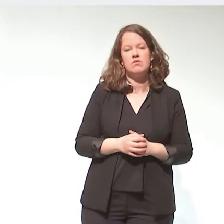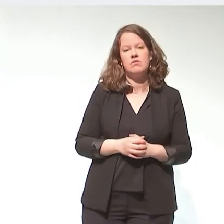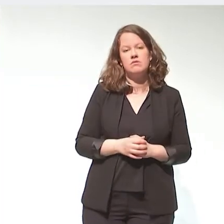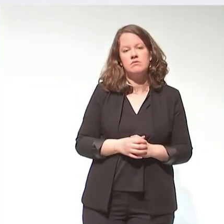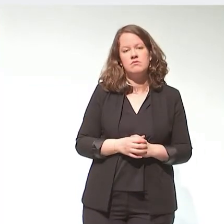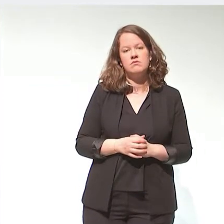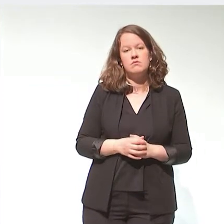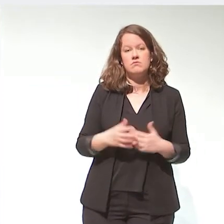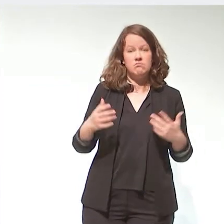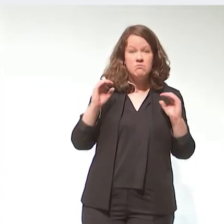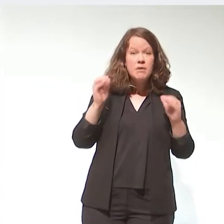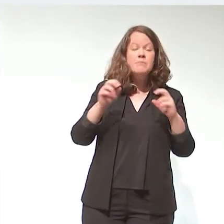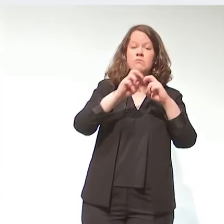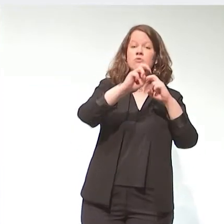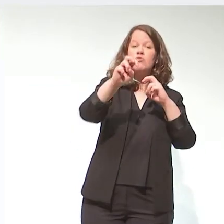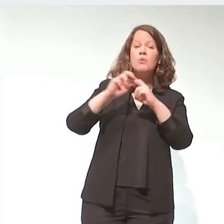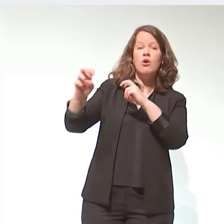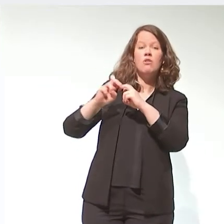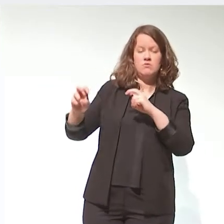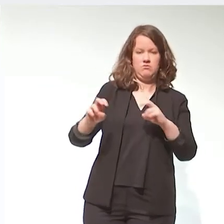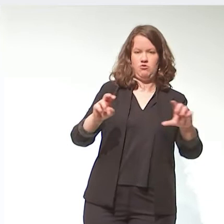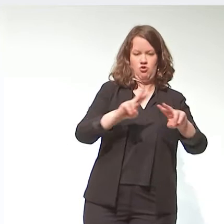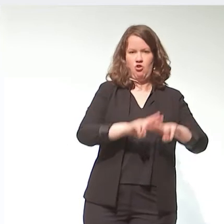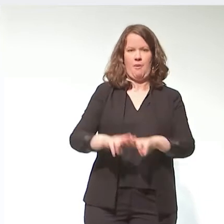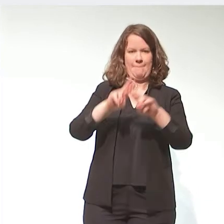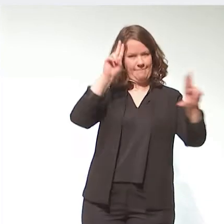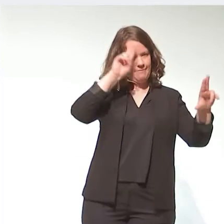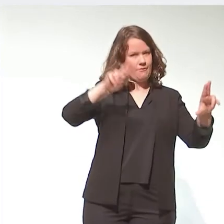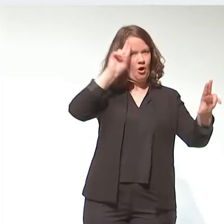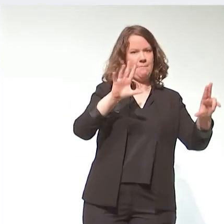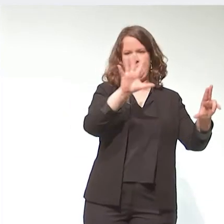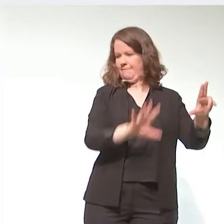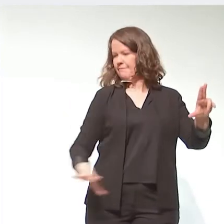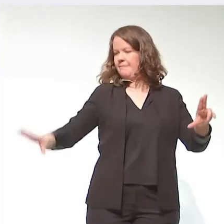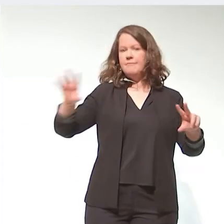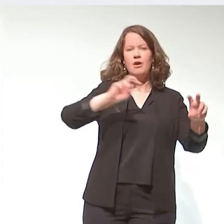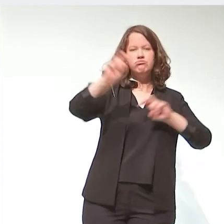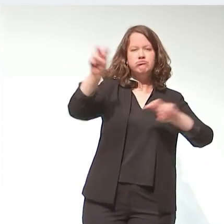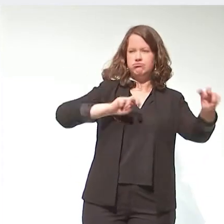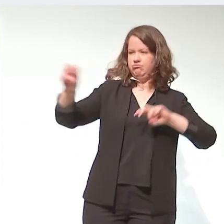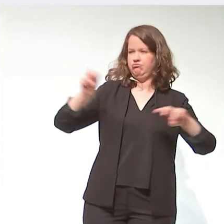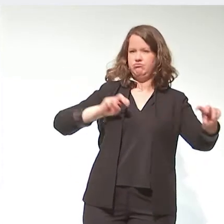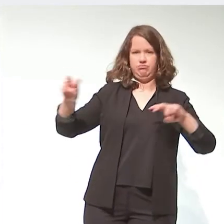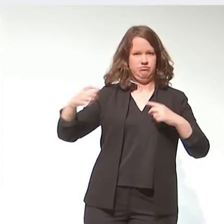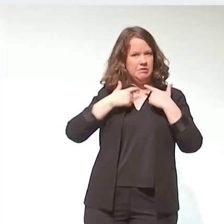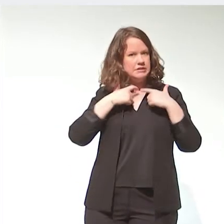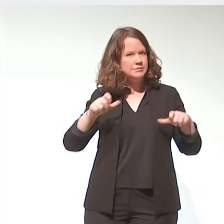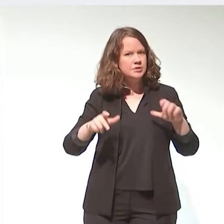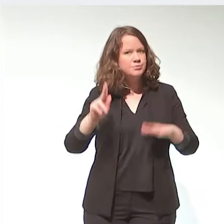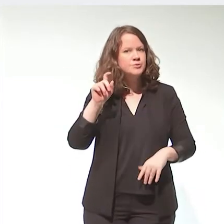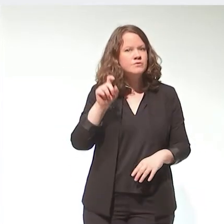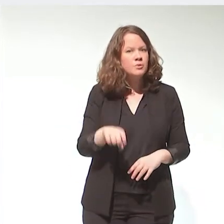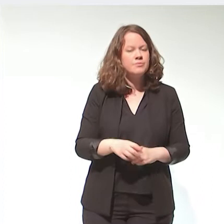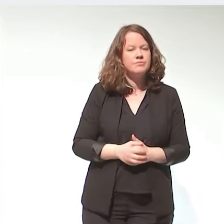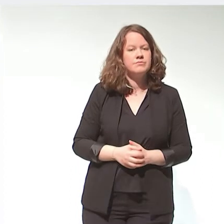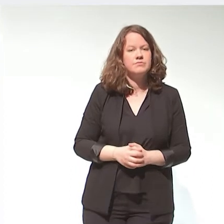economy. This means, for example, working on the Trans-European